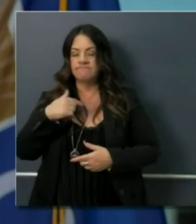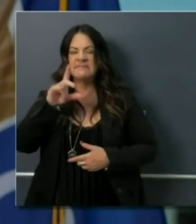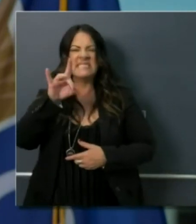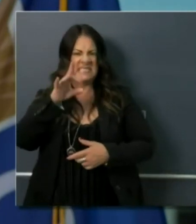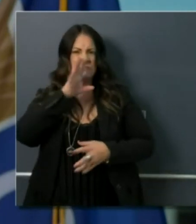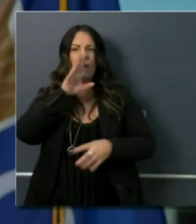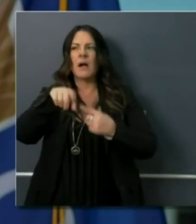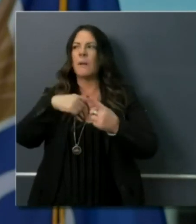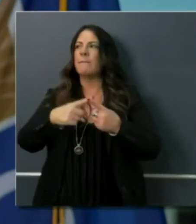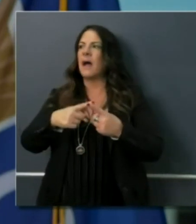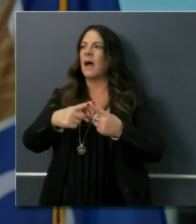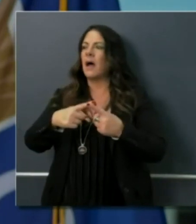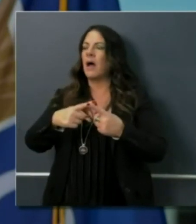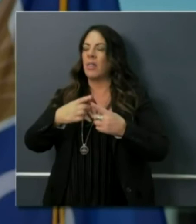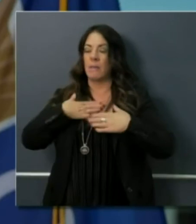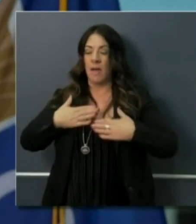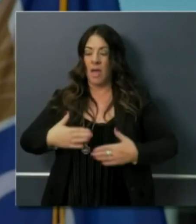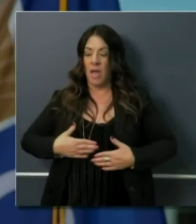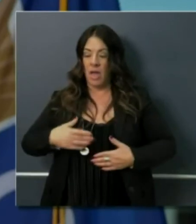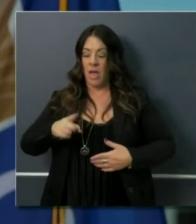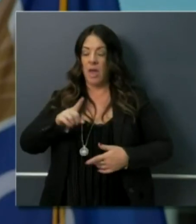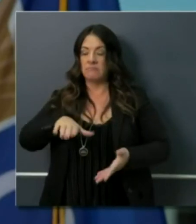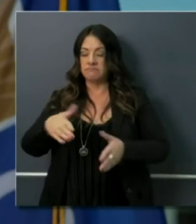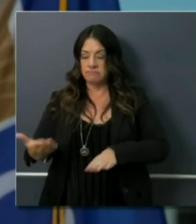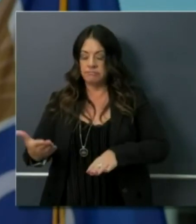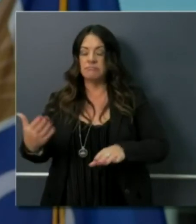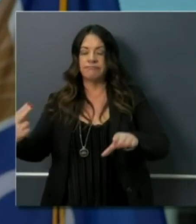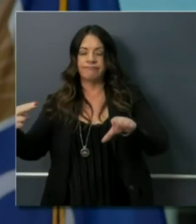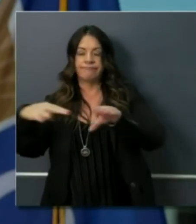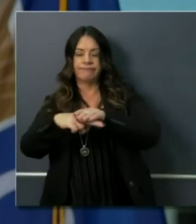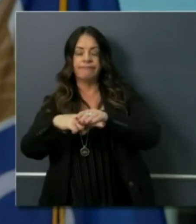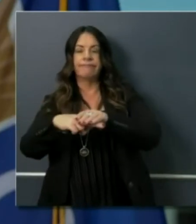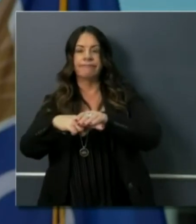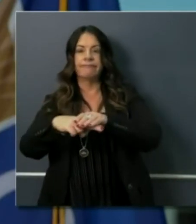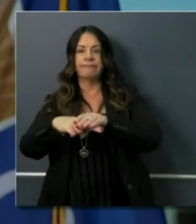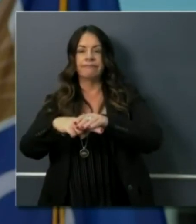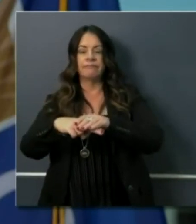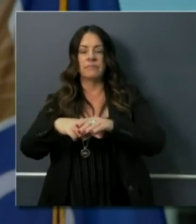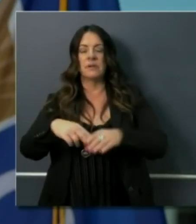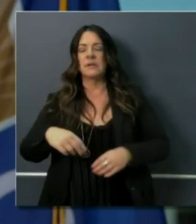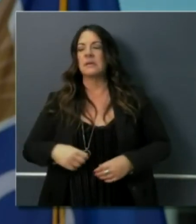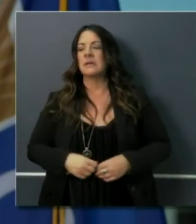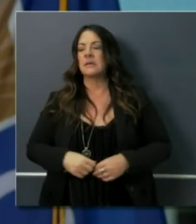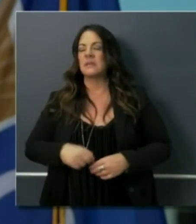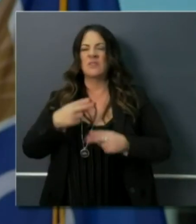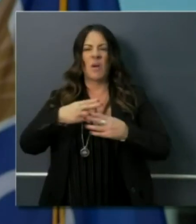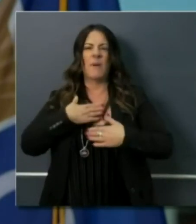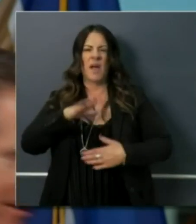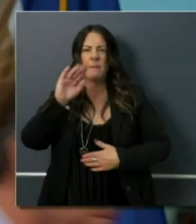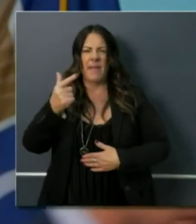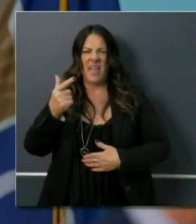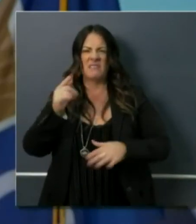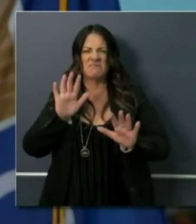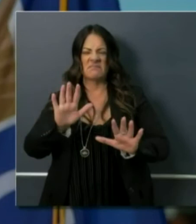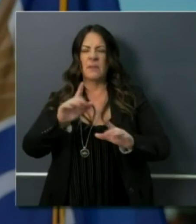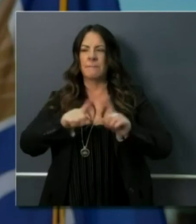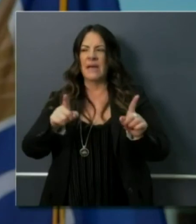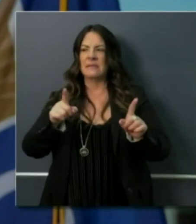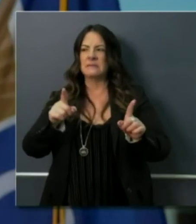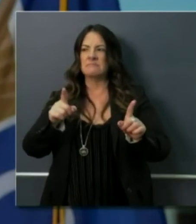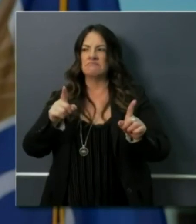cadaver transmission conversations, and that's why I'm very proud to have my doctor to my left, who now will come and talk to you about that.